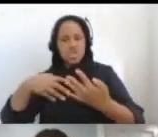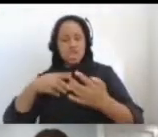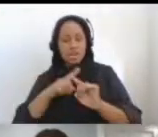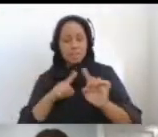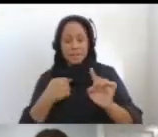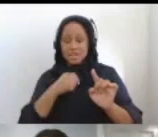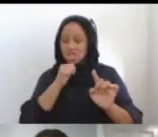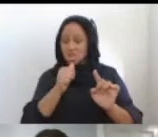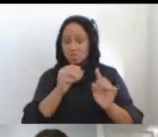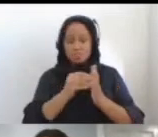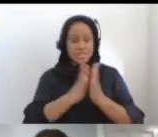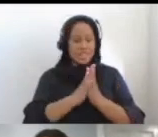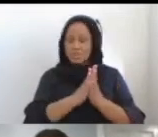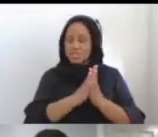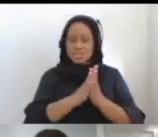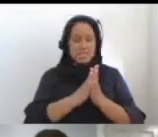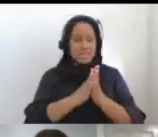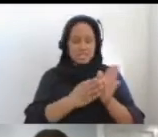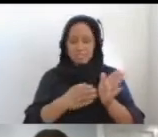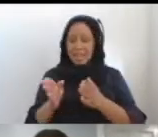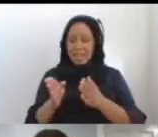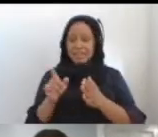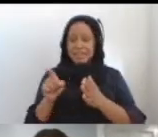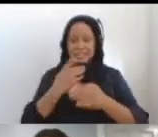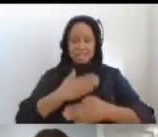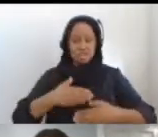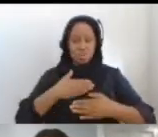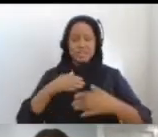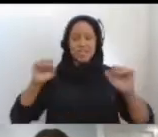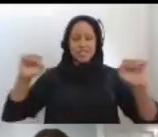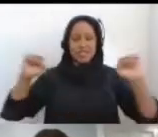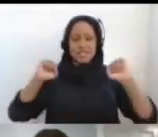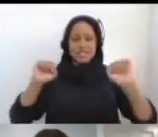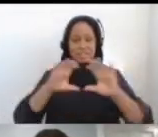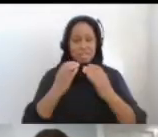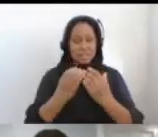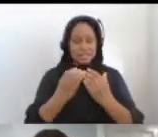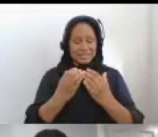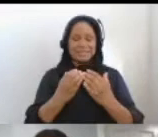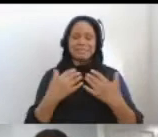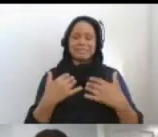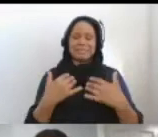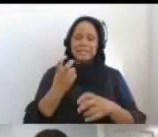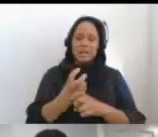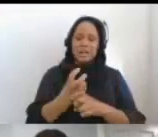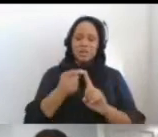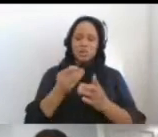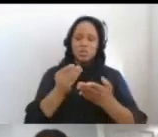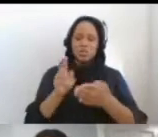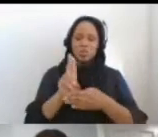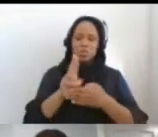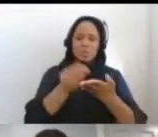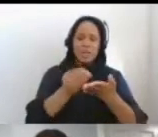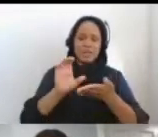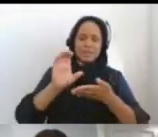that the participant enjoys fitness classes, then it's really hard to use the self-direction budget to fund any